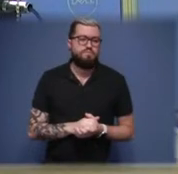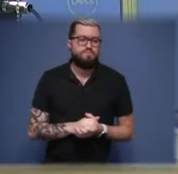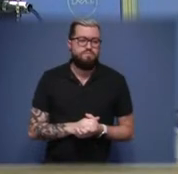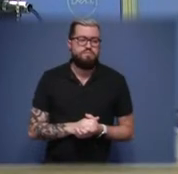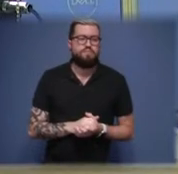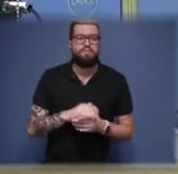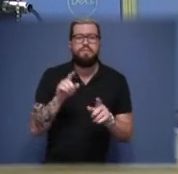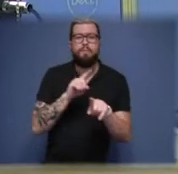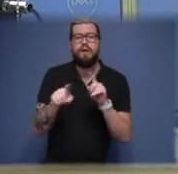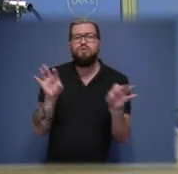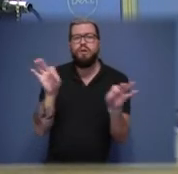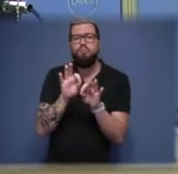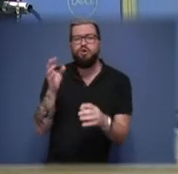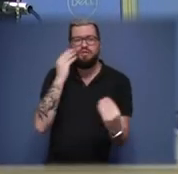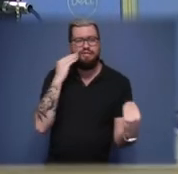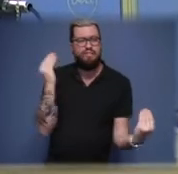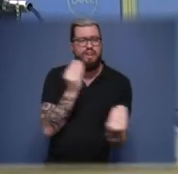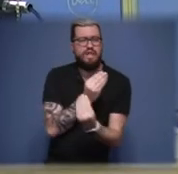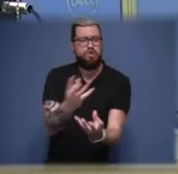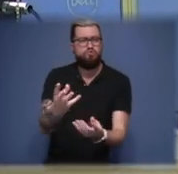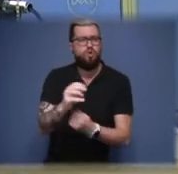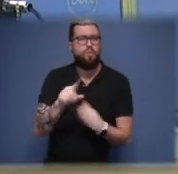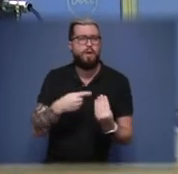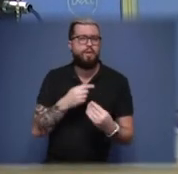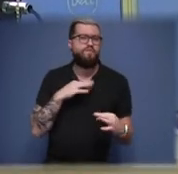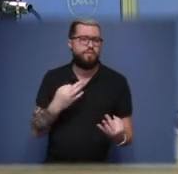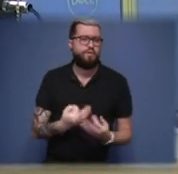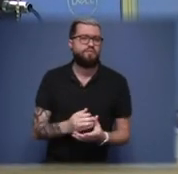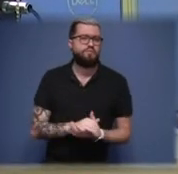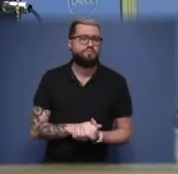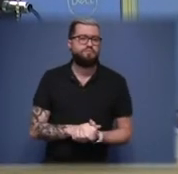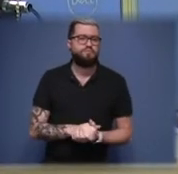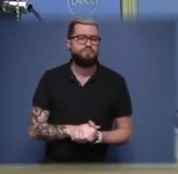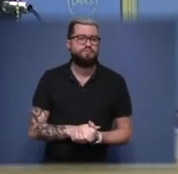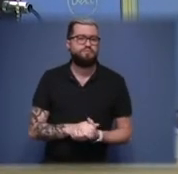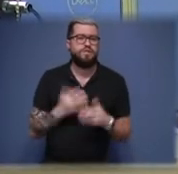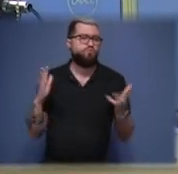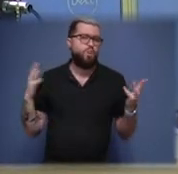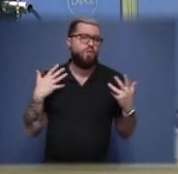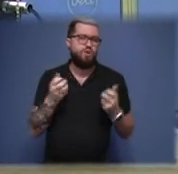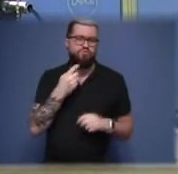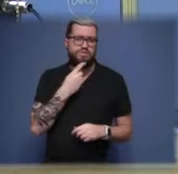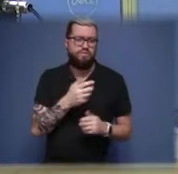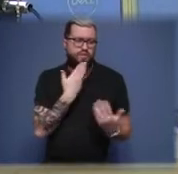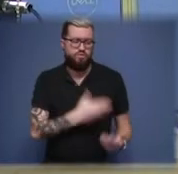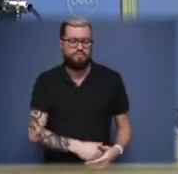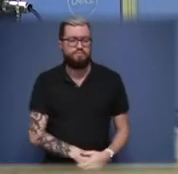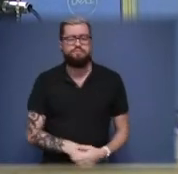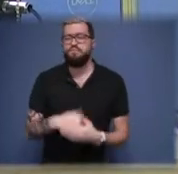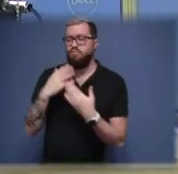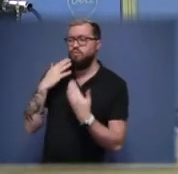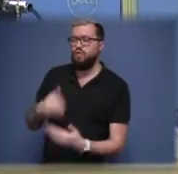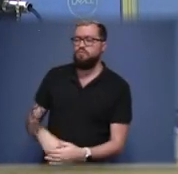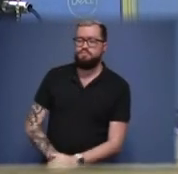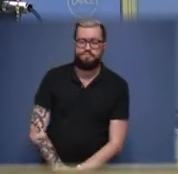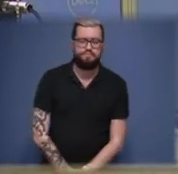But I was important for me to let you know that about my family. So that's all I'd like to say, Madam Chair. Thank you. Thank you.